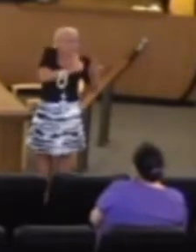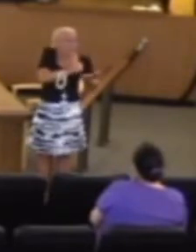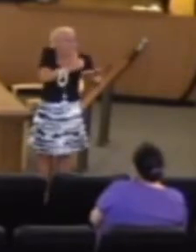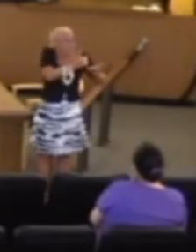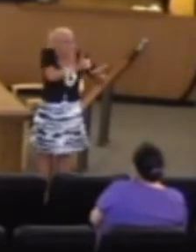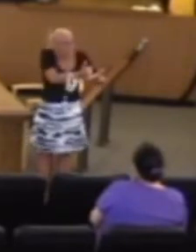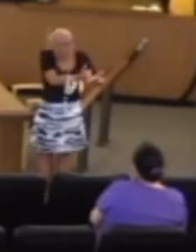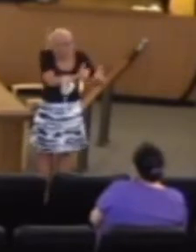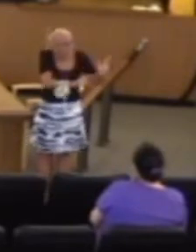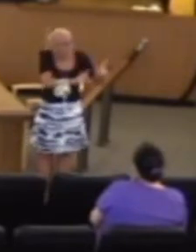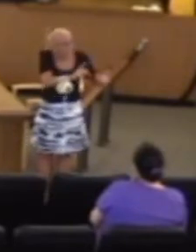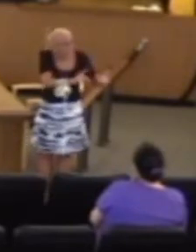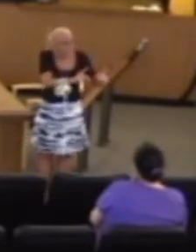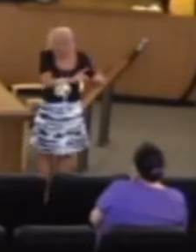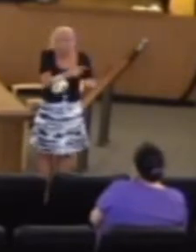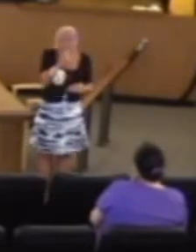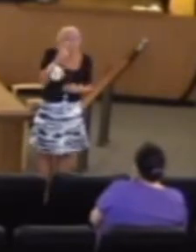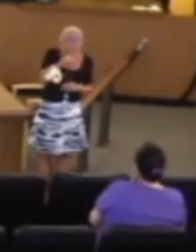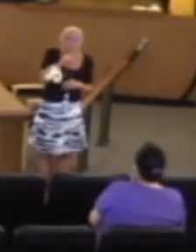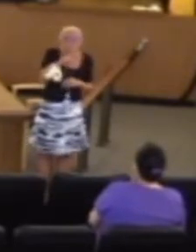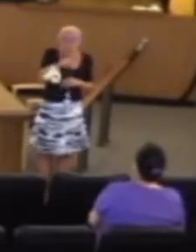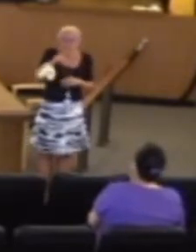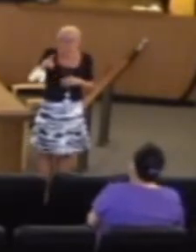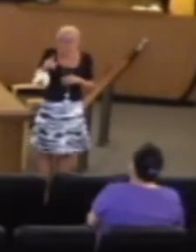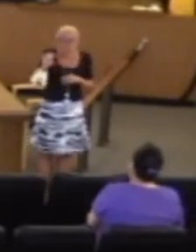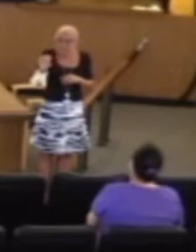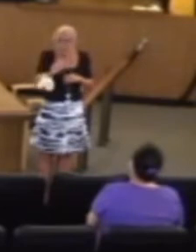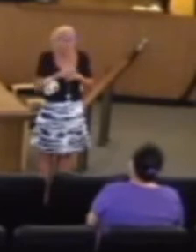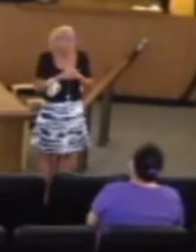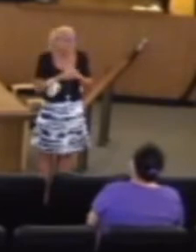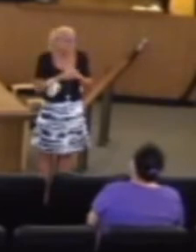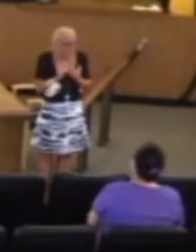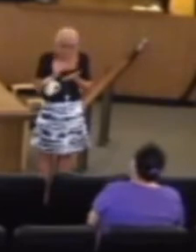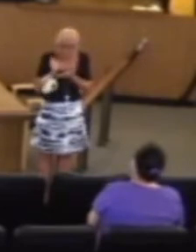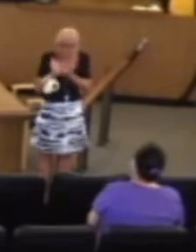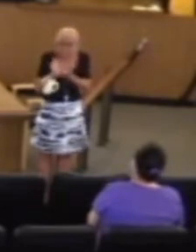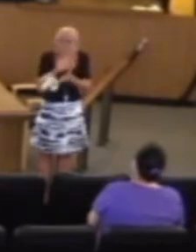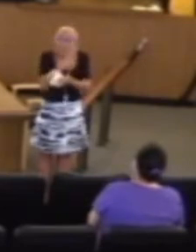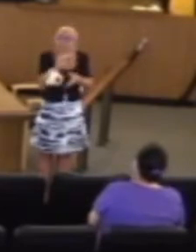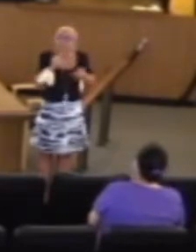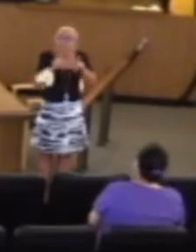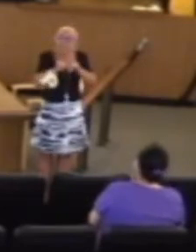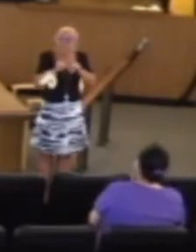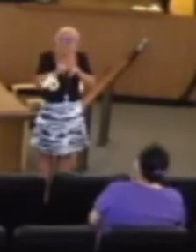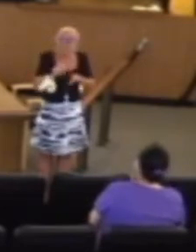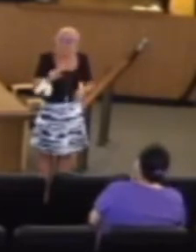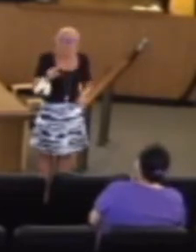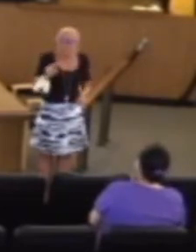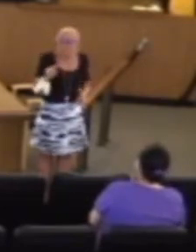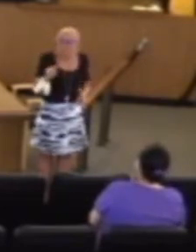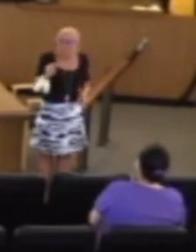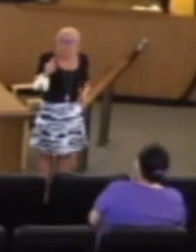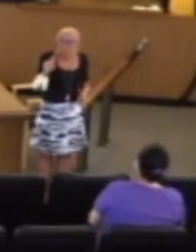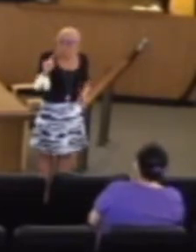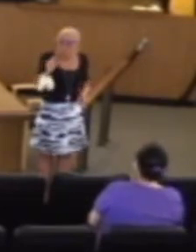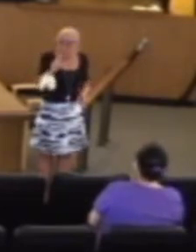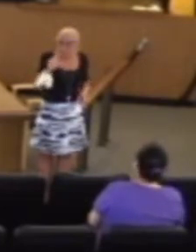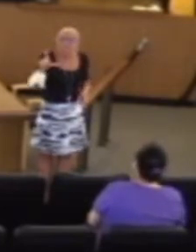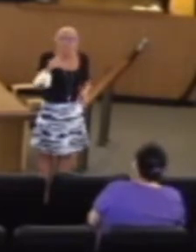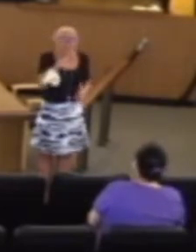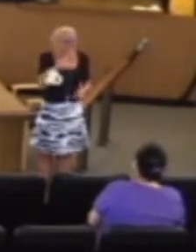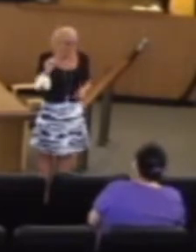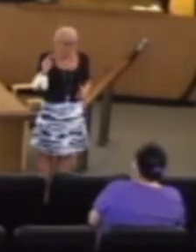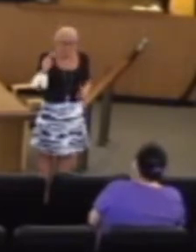feel that with the dialogue we had through with Michael Dowling and Northwell, this is a critical